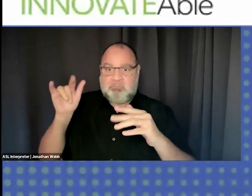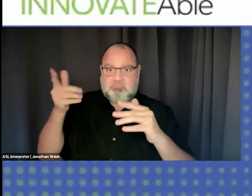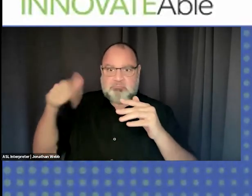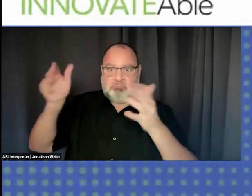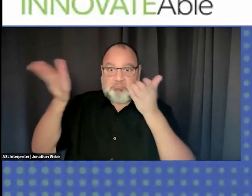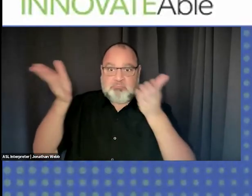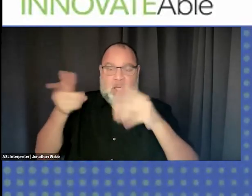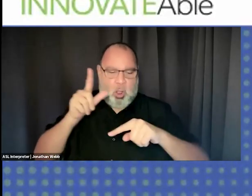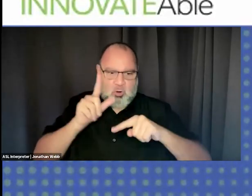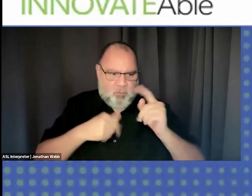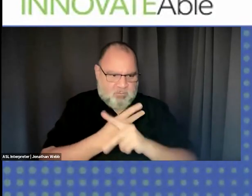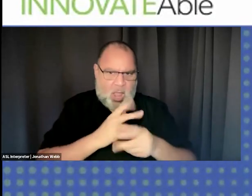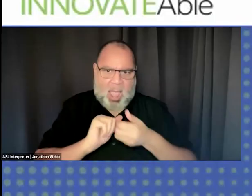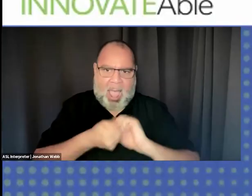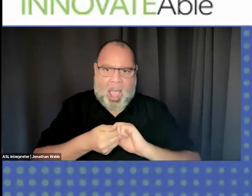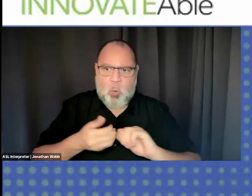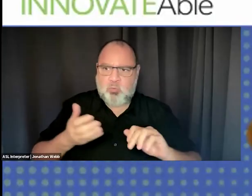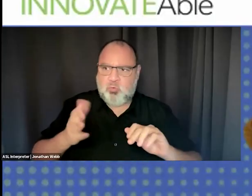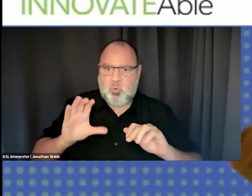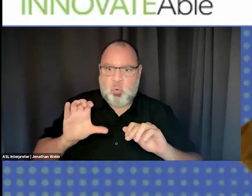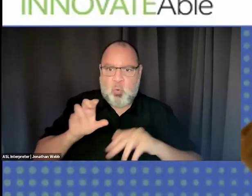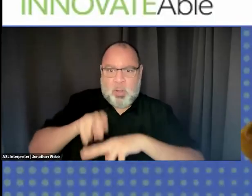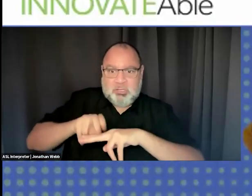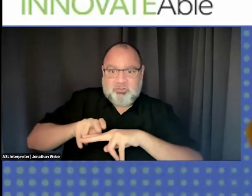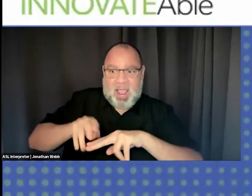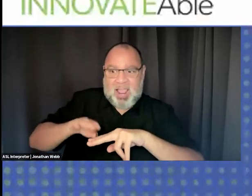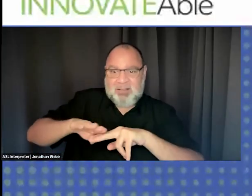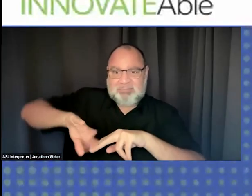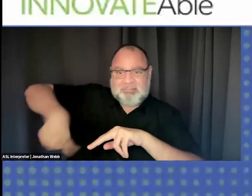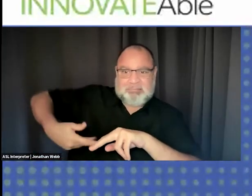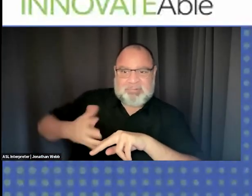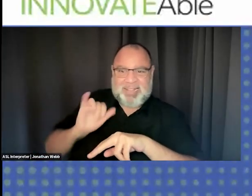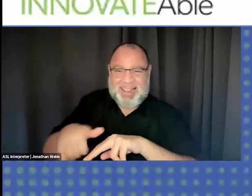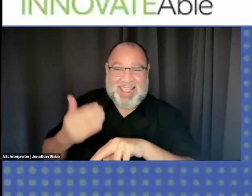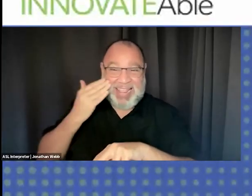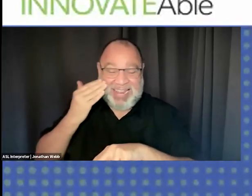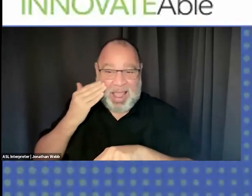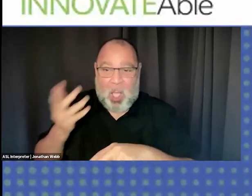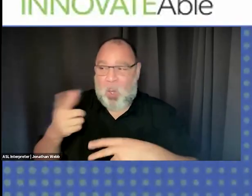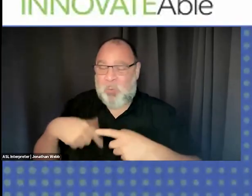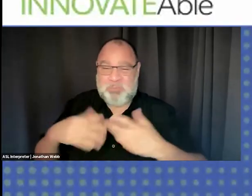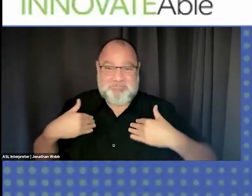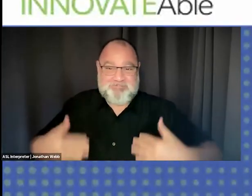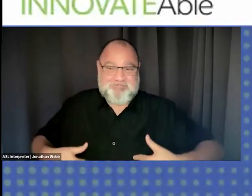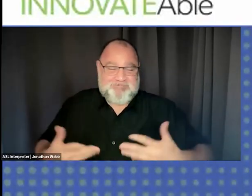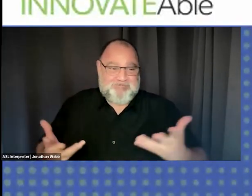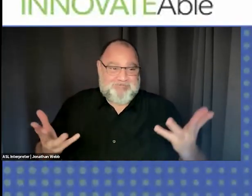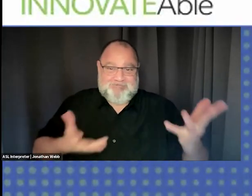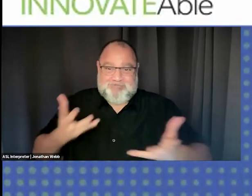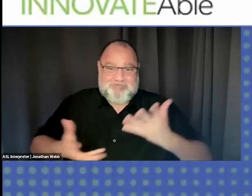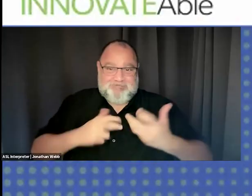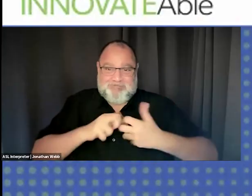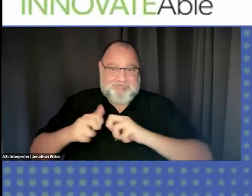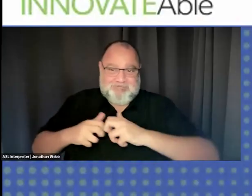in an emergency situation because I needed to use the restroom. When disabled bodies don't work, sometimes there are lots of parts that